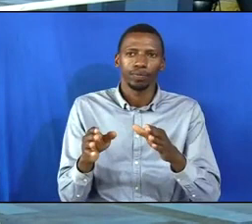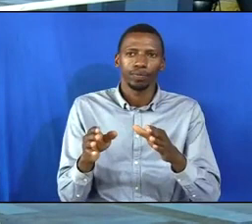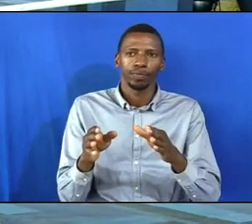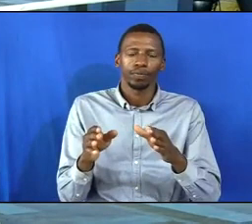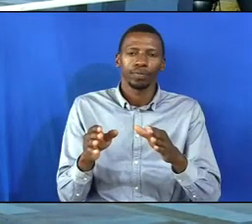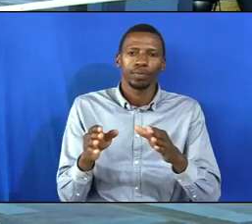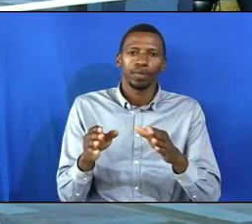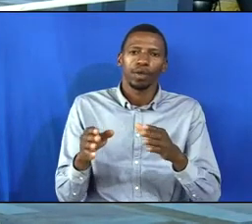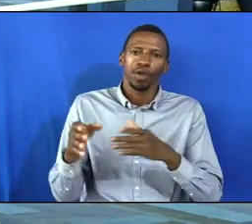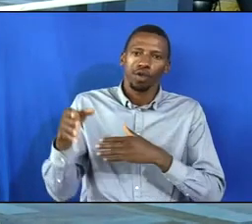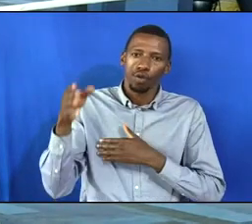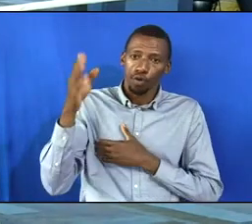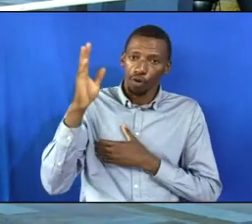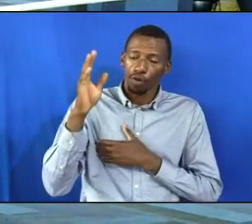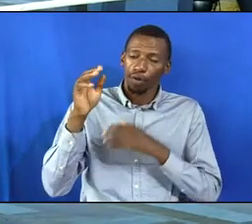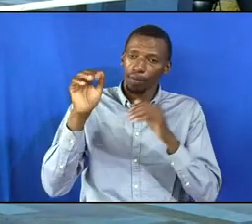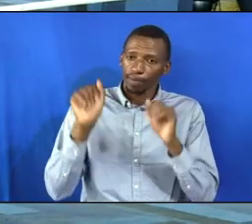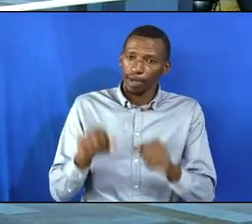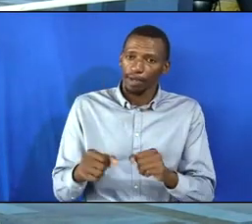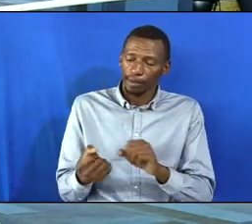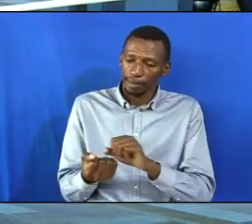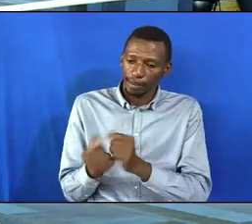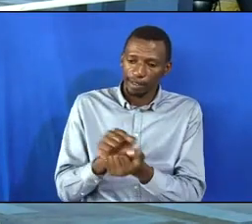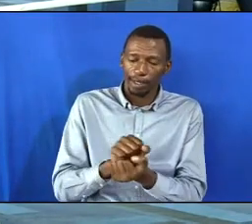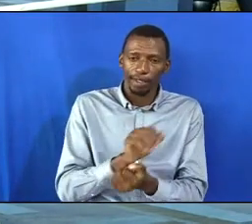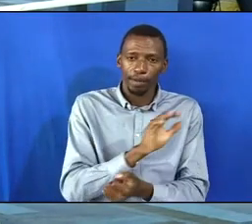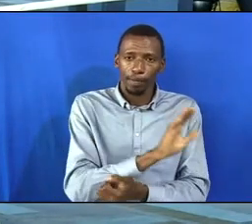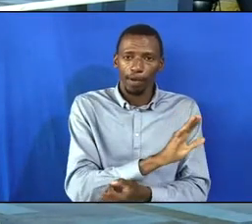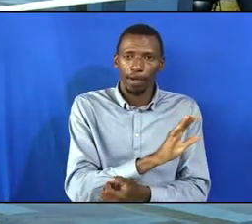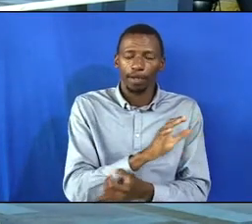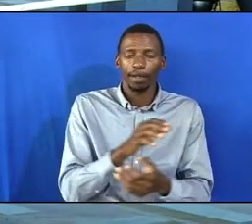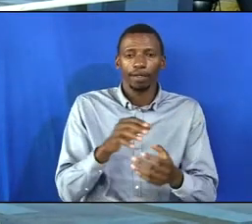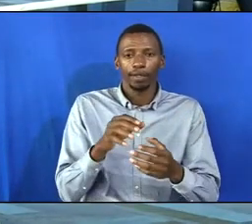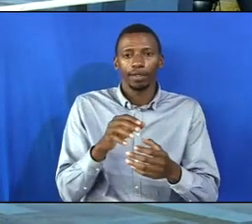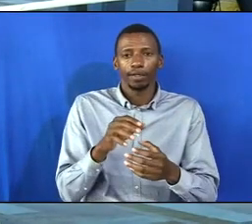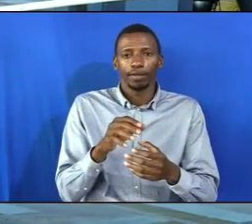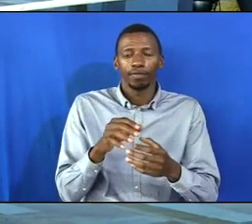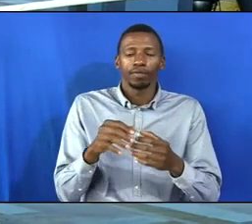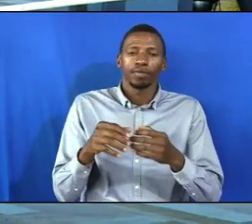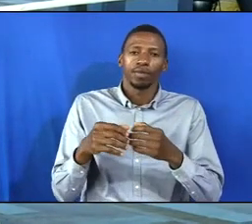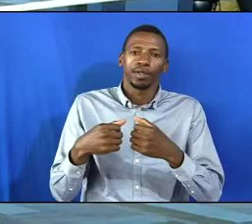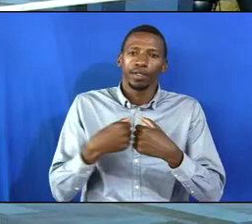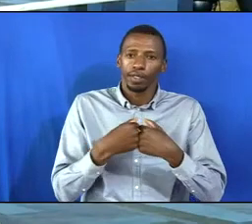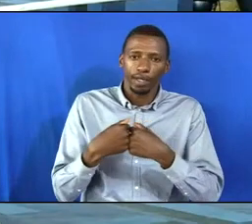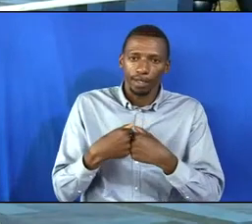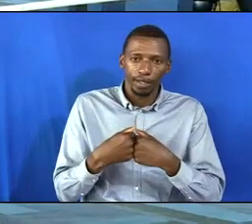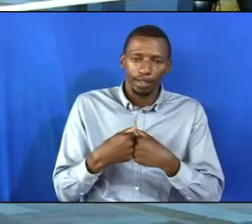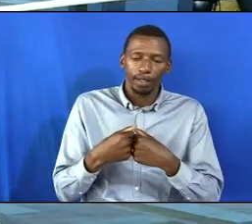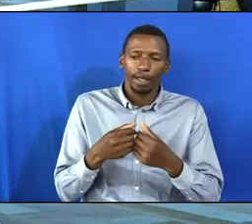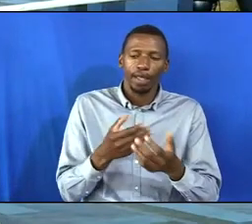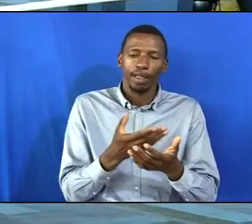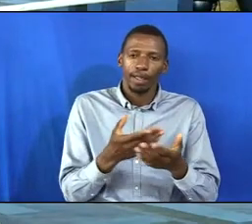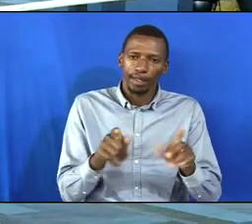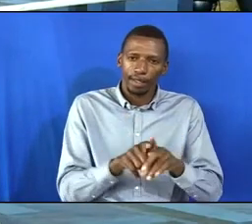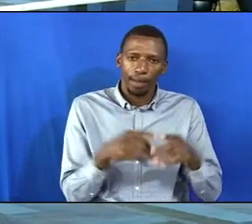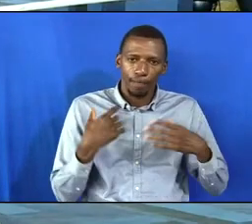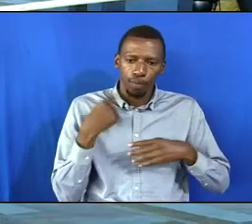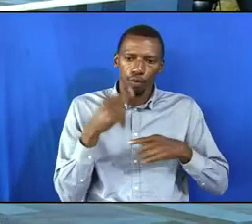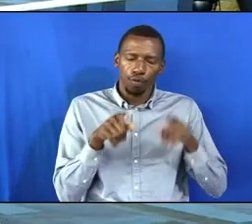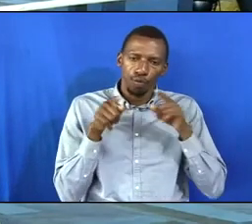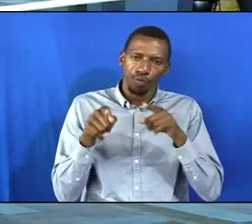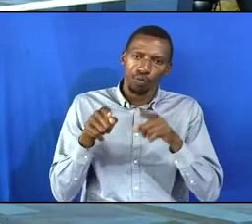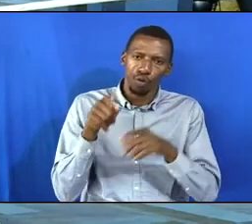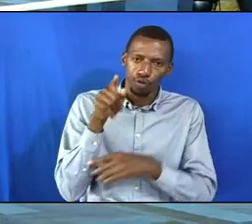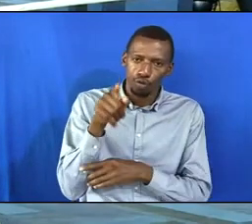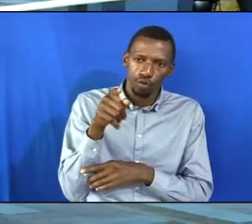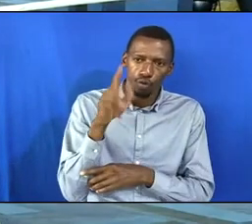would have turned around the circumstances and they would be among your cheering squad. So this man wins